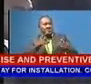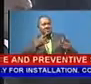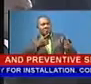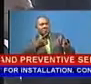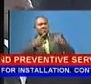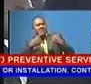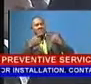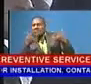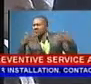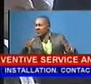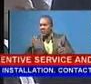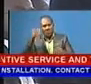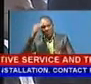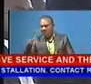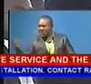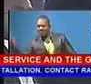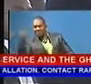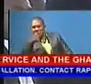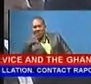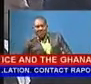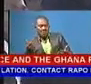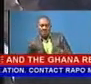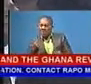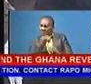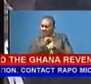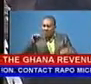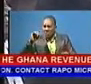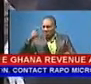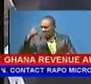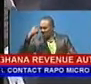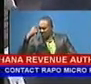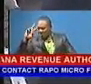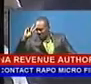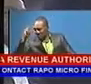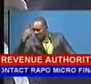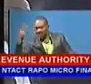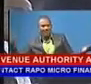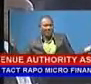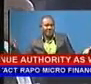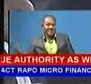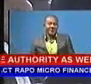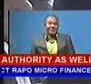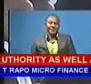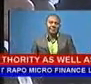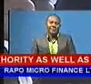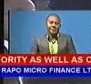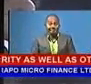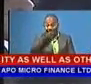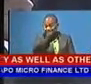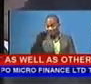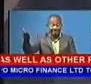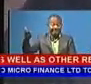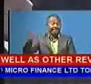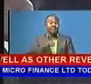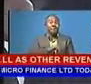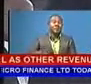respect of questions are concise. There is no ambiguity here. And your lordships had earlier given